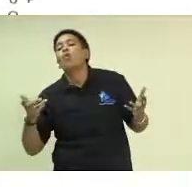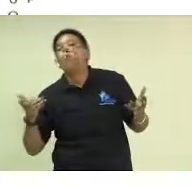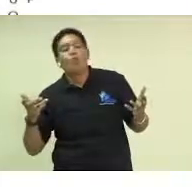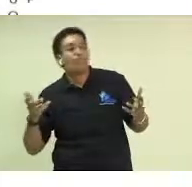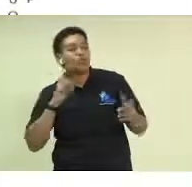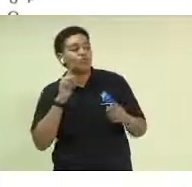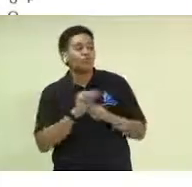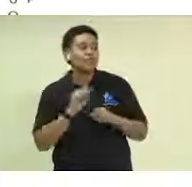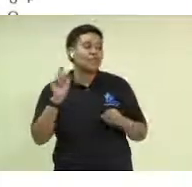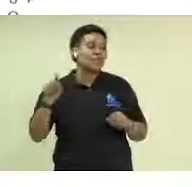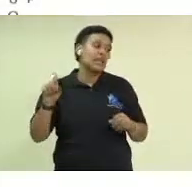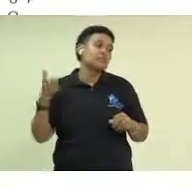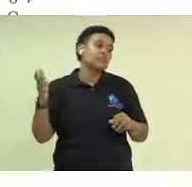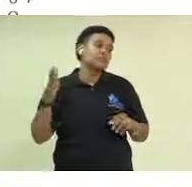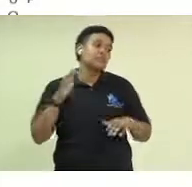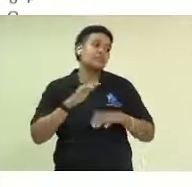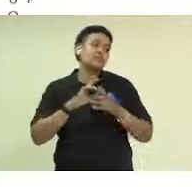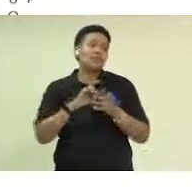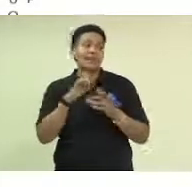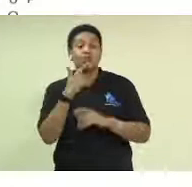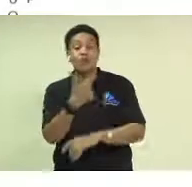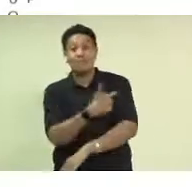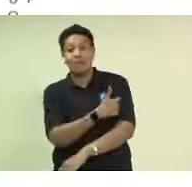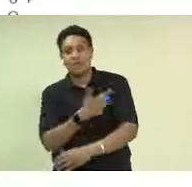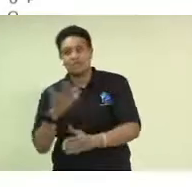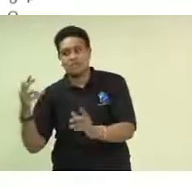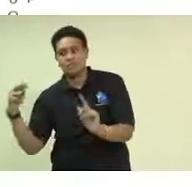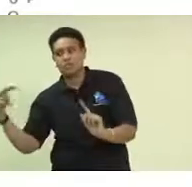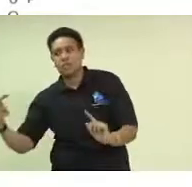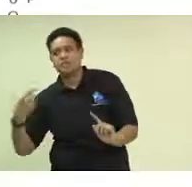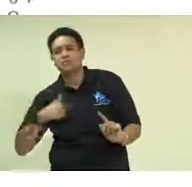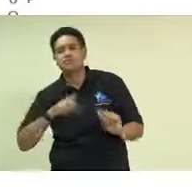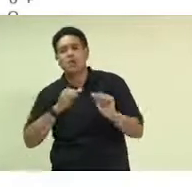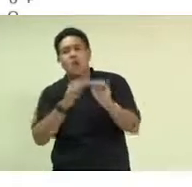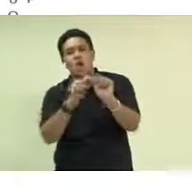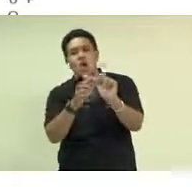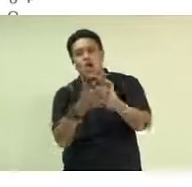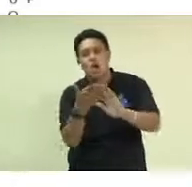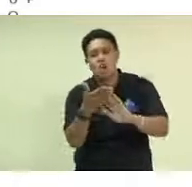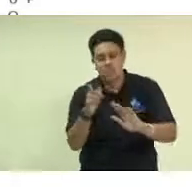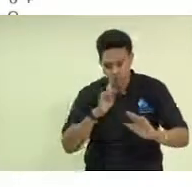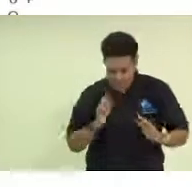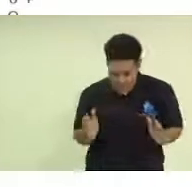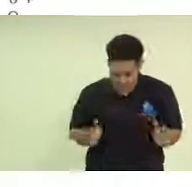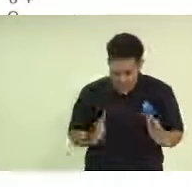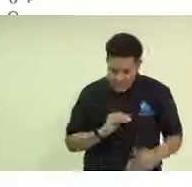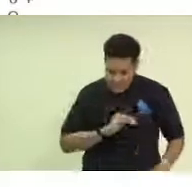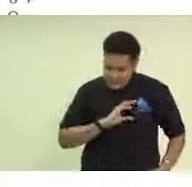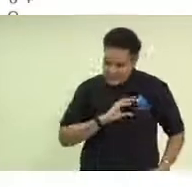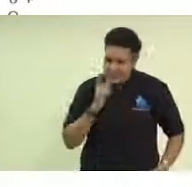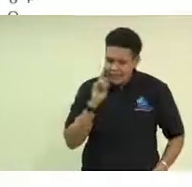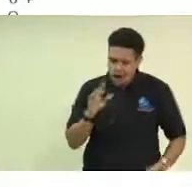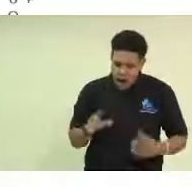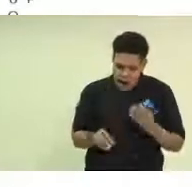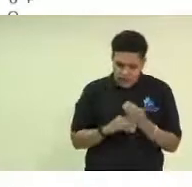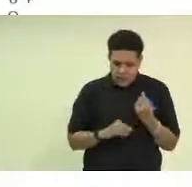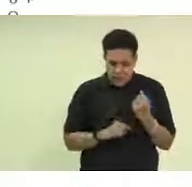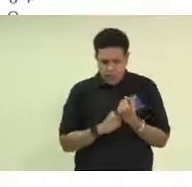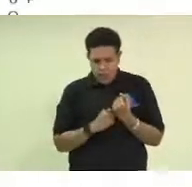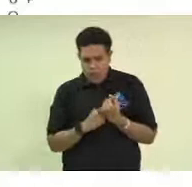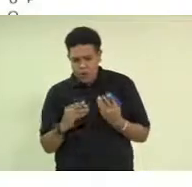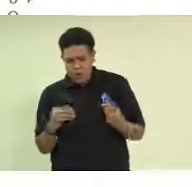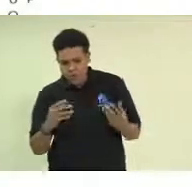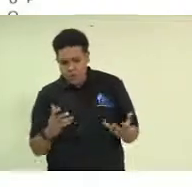is necessary. On the vaccine front, we continue to be encouraged for additional